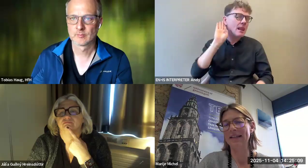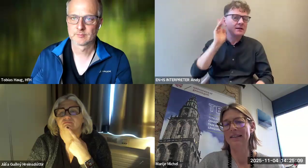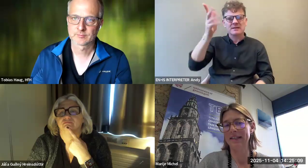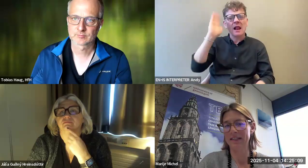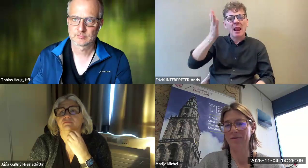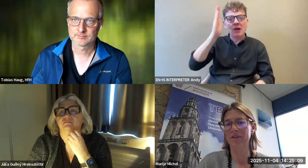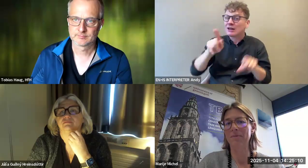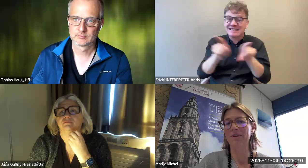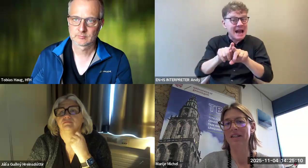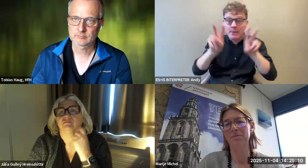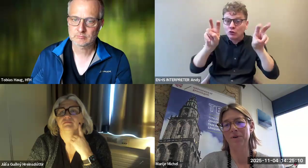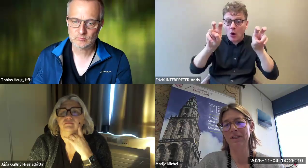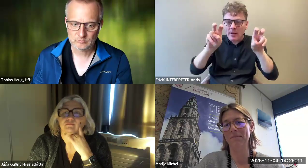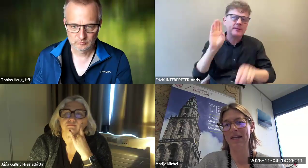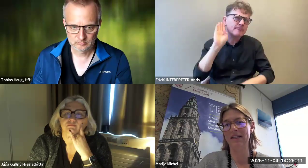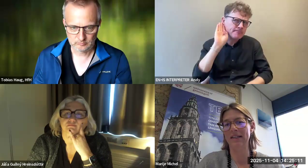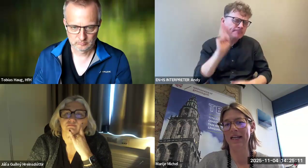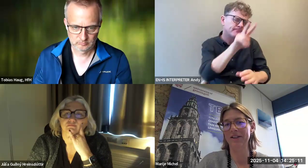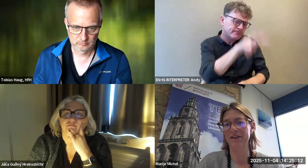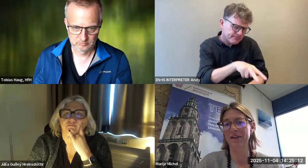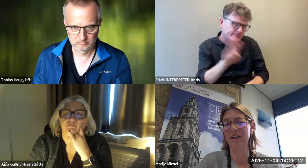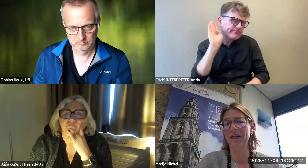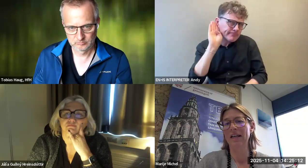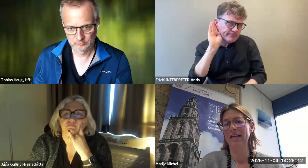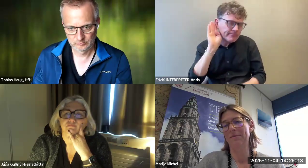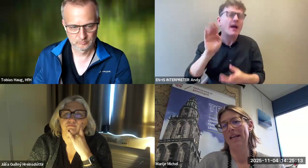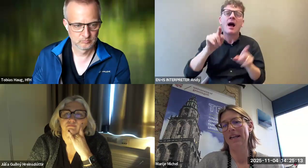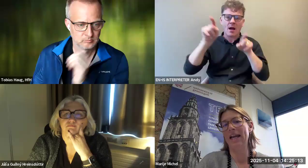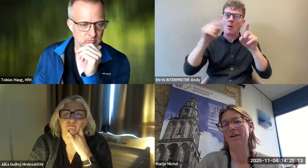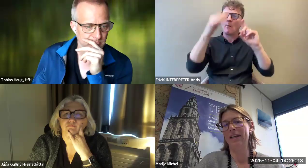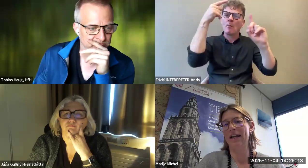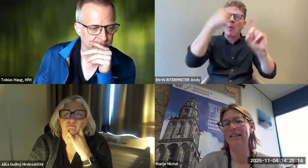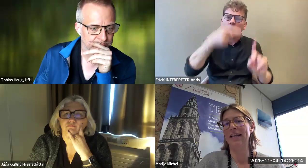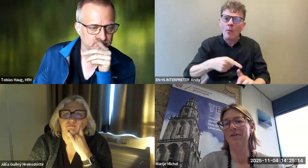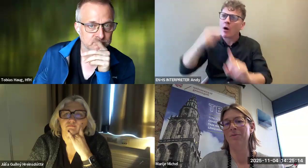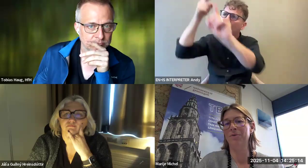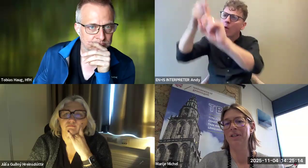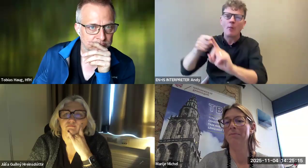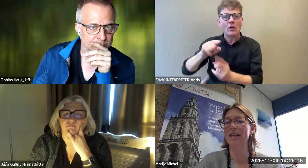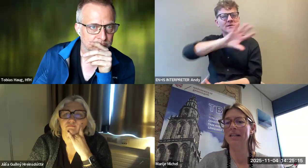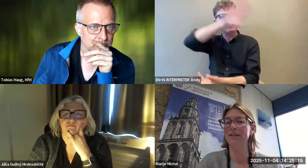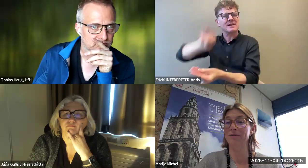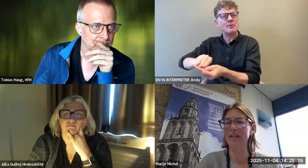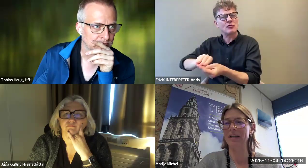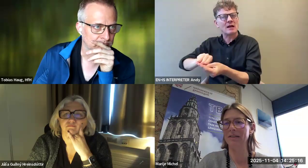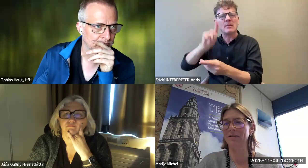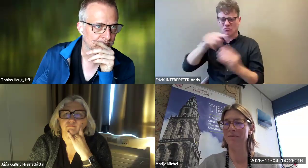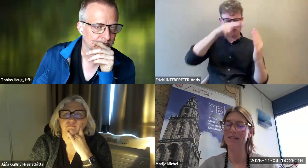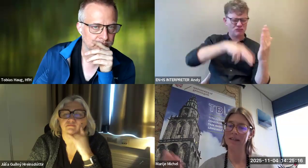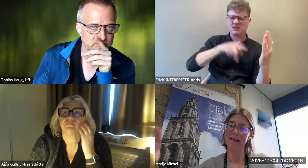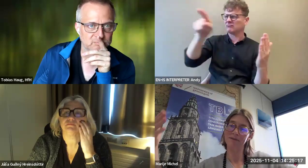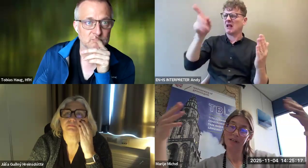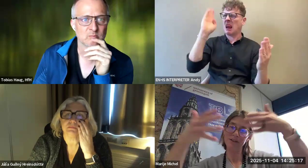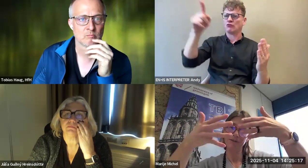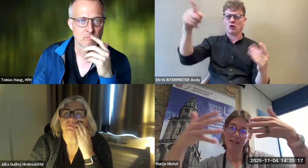the task is to summarize the points made in the lecture, explaining how they cast doubt on points made in the reading. So